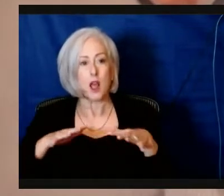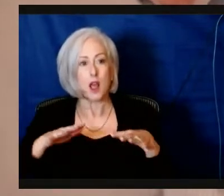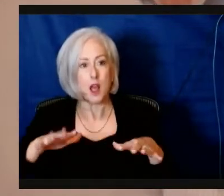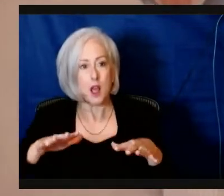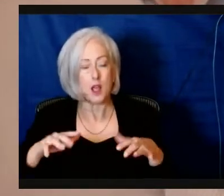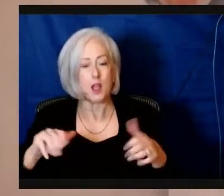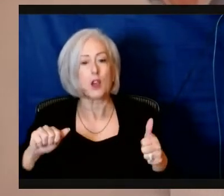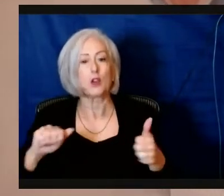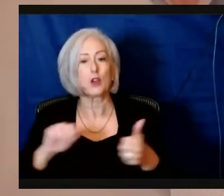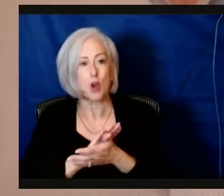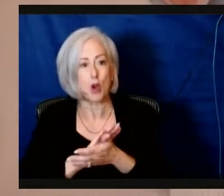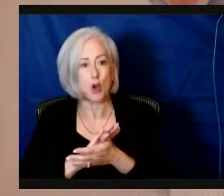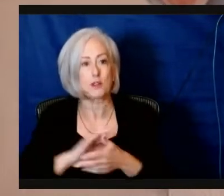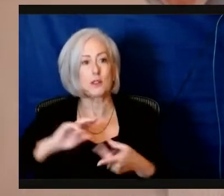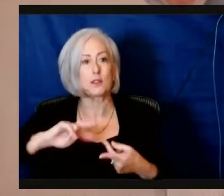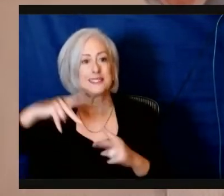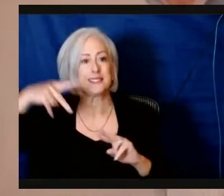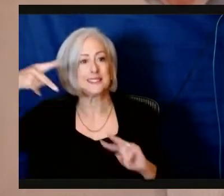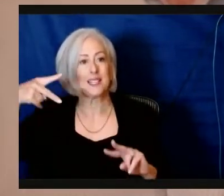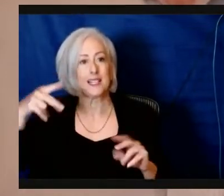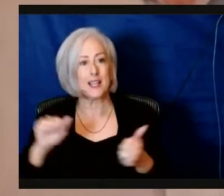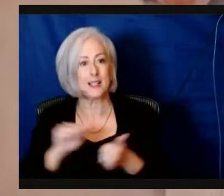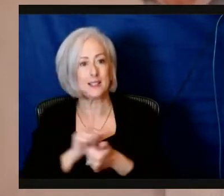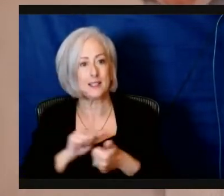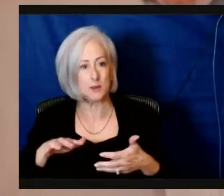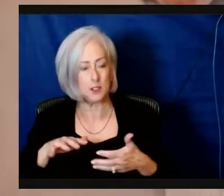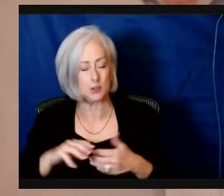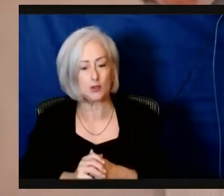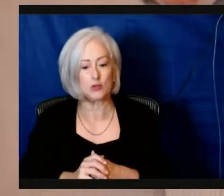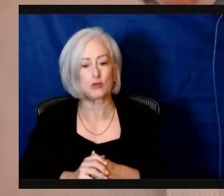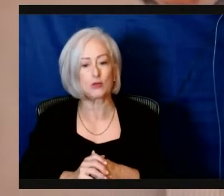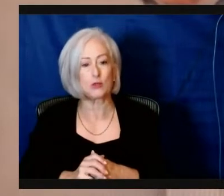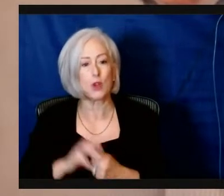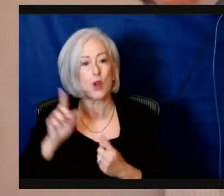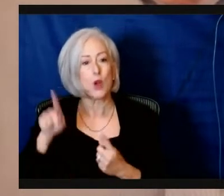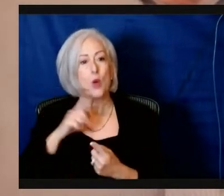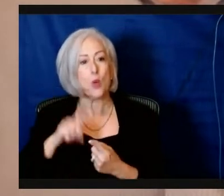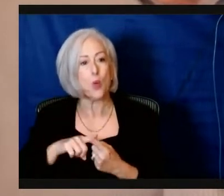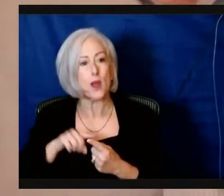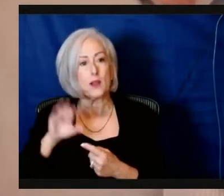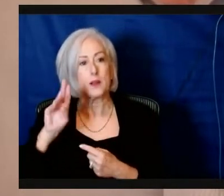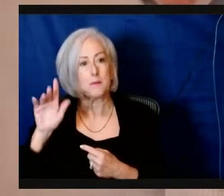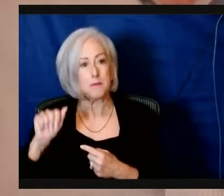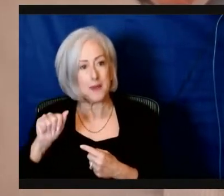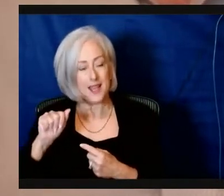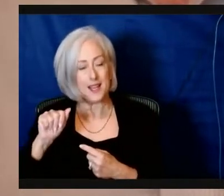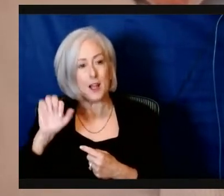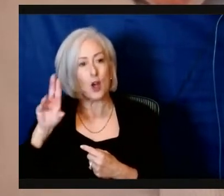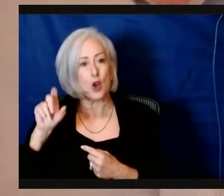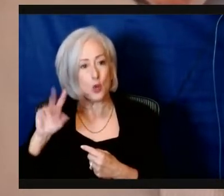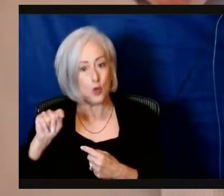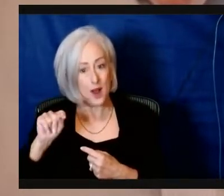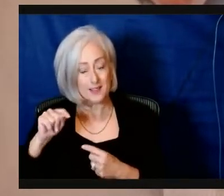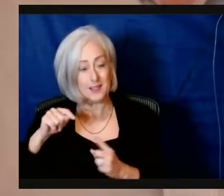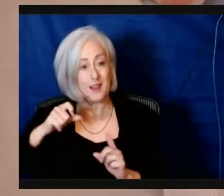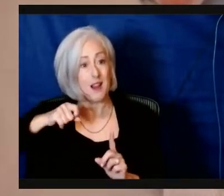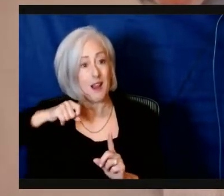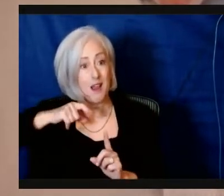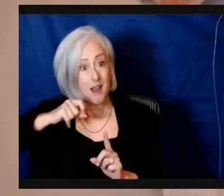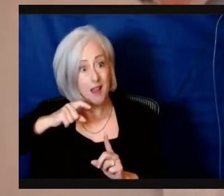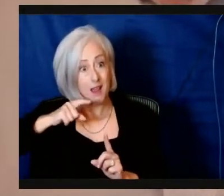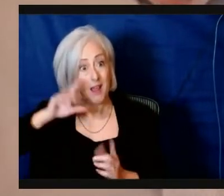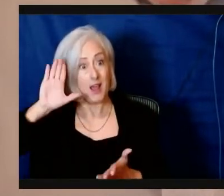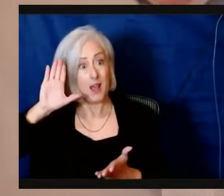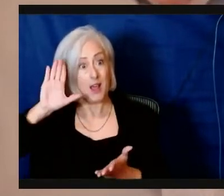damage. And when we, silence the beta-arrestin-1 gene in cells or in animals, we mitigate